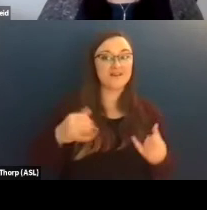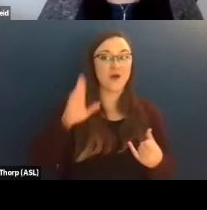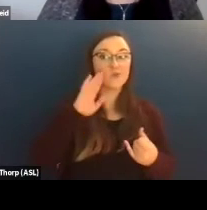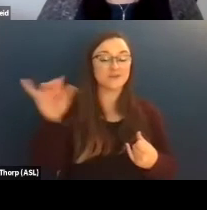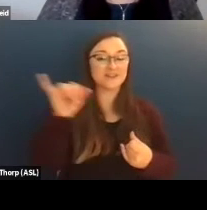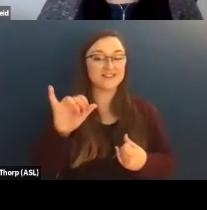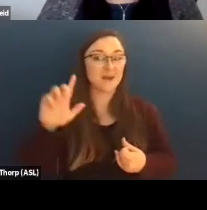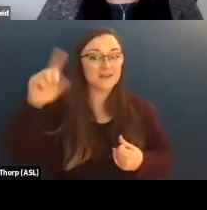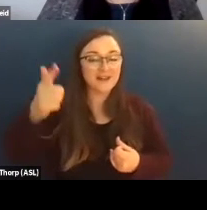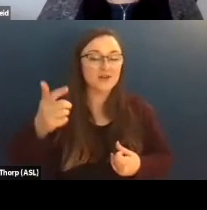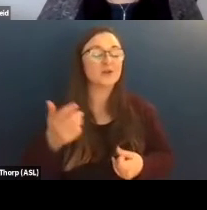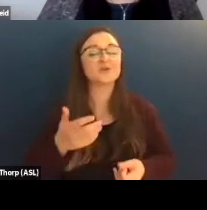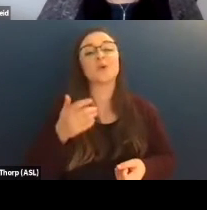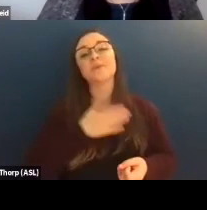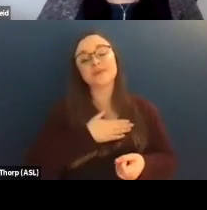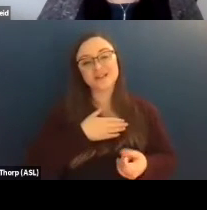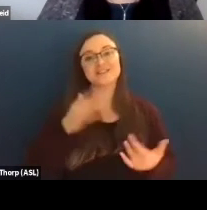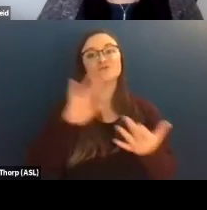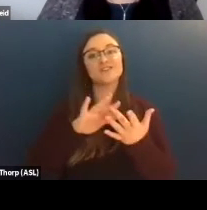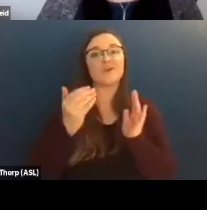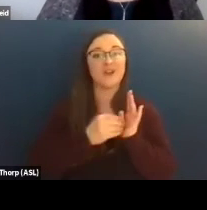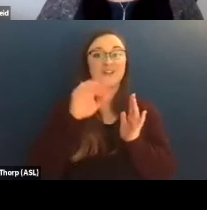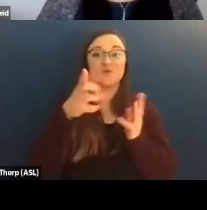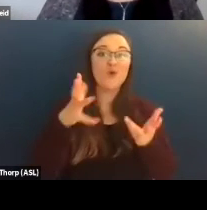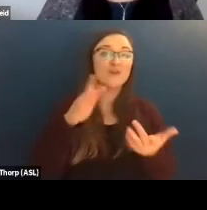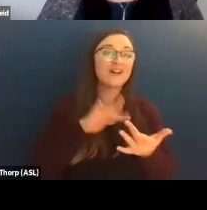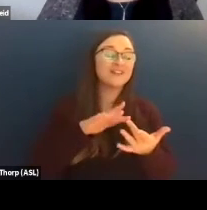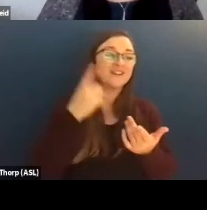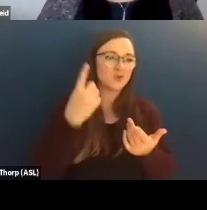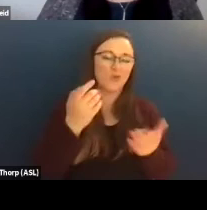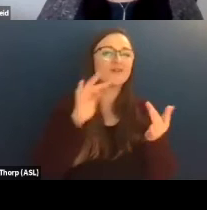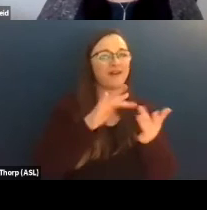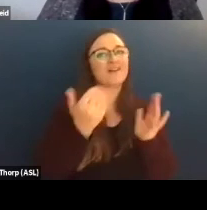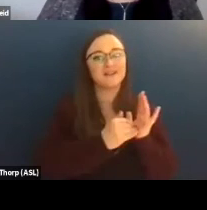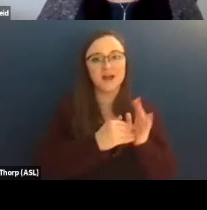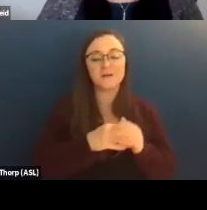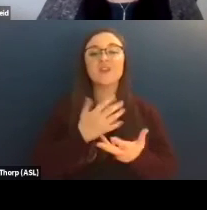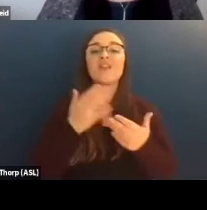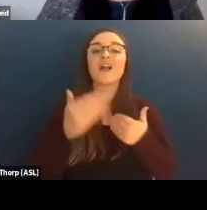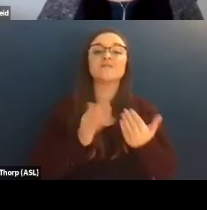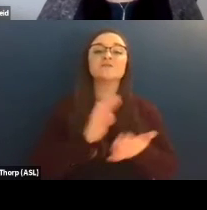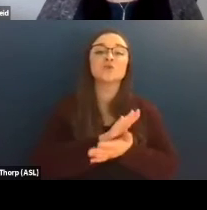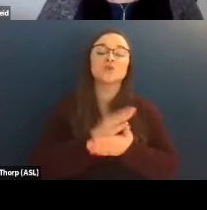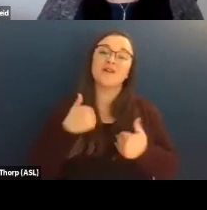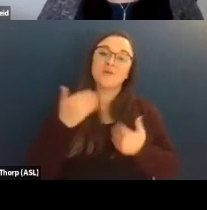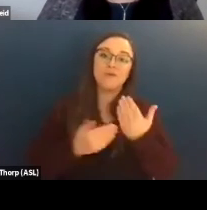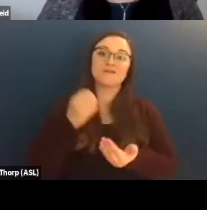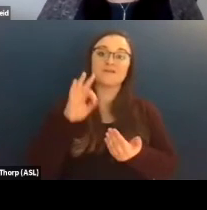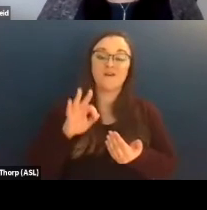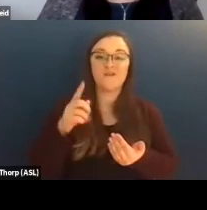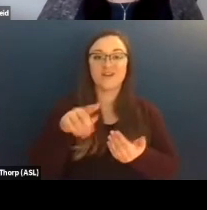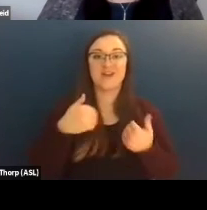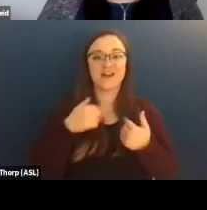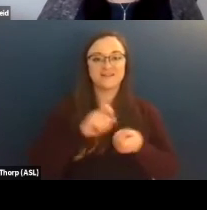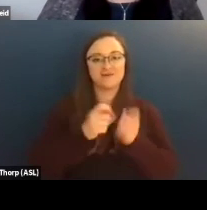reach out again if you've already reached out about something. A lot of schools do have a process of, there has been a change of